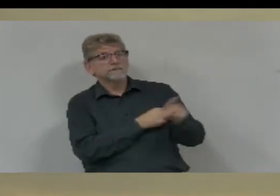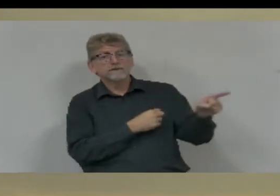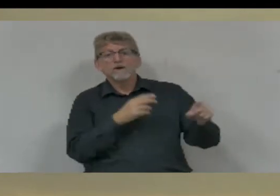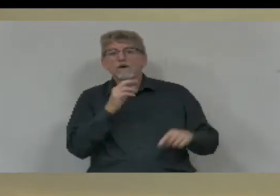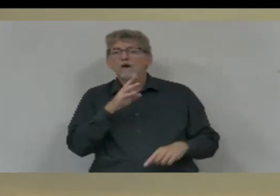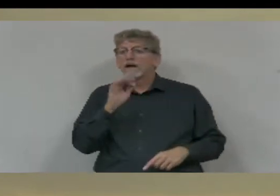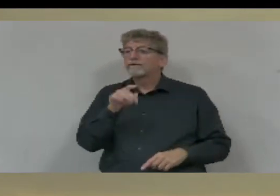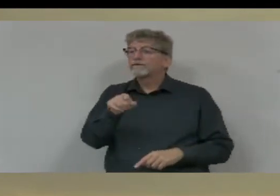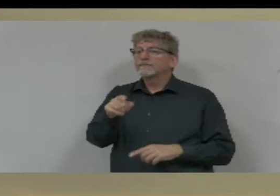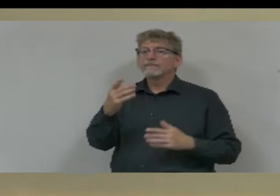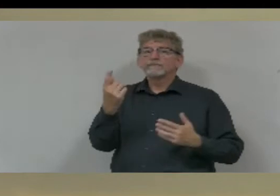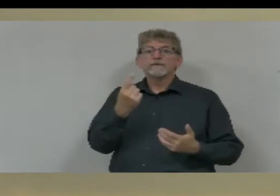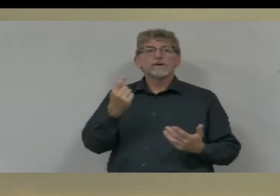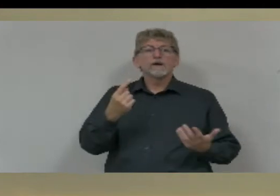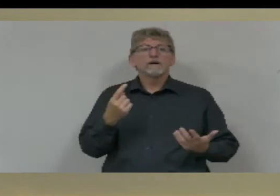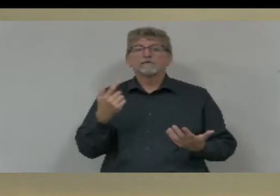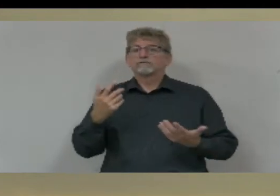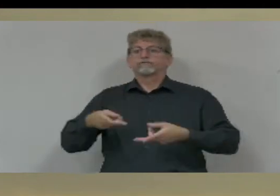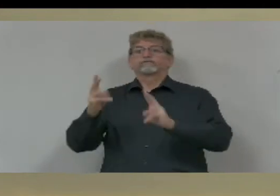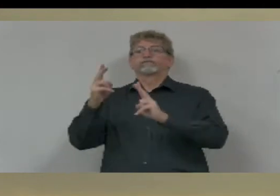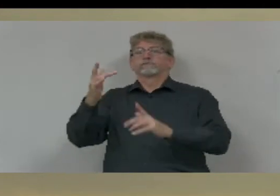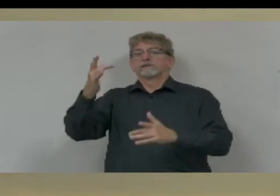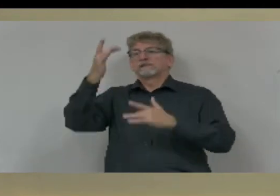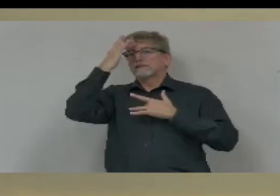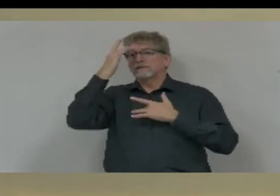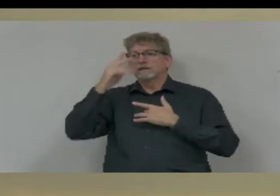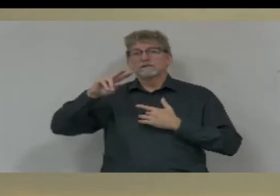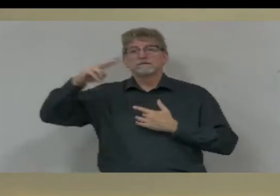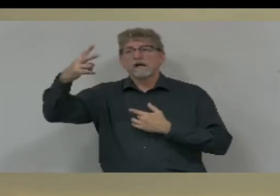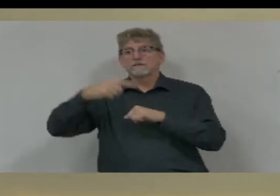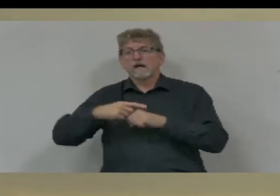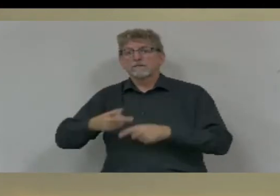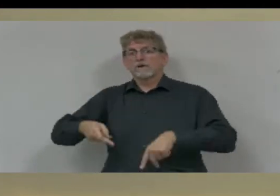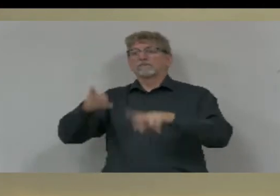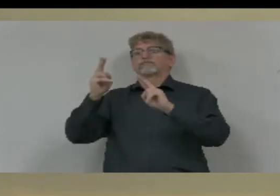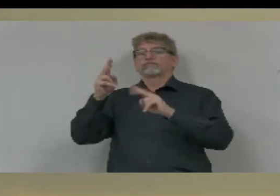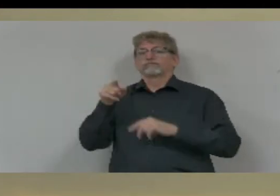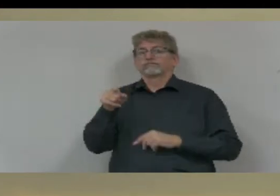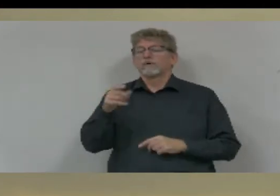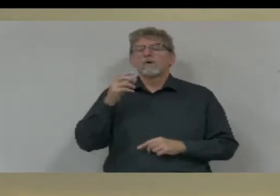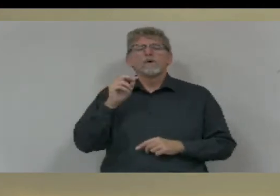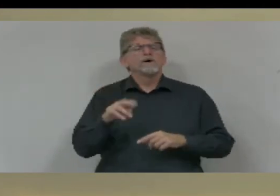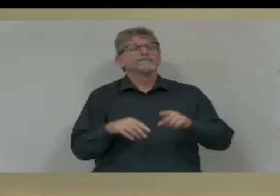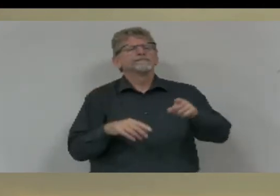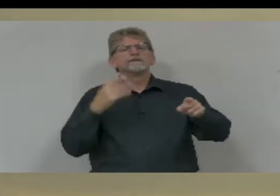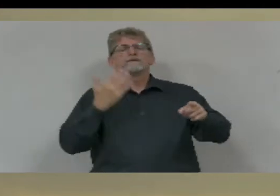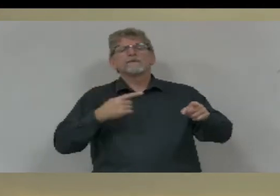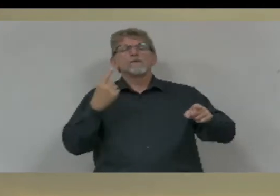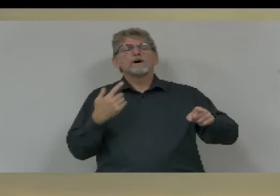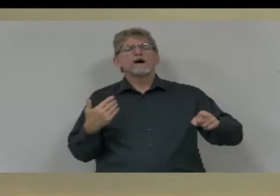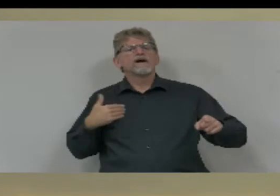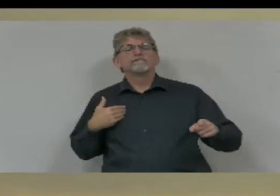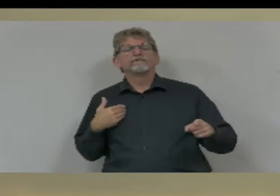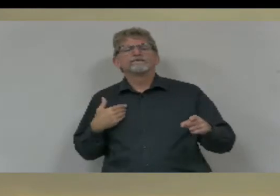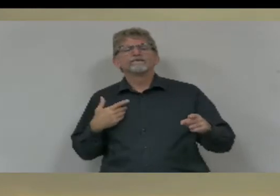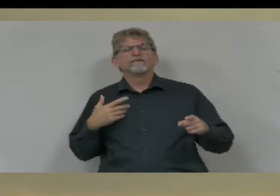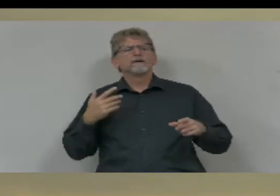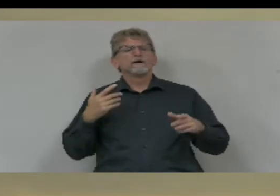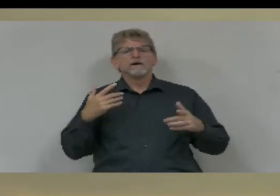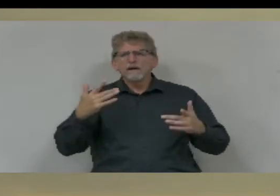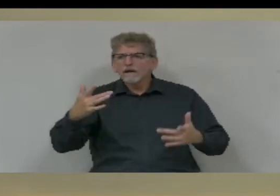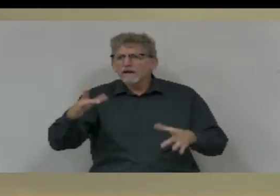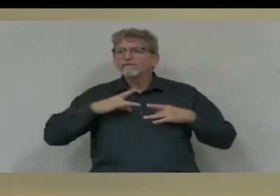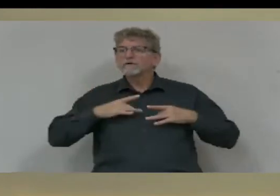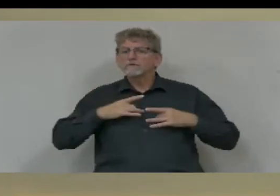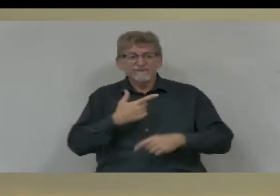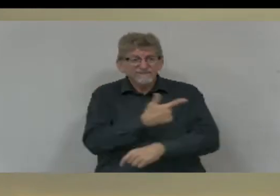been reinfected with COVID-19, somebody who's had a breakthrough infection, that's an infection after being vaccinated. So those are